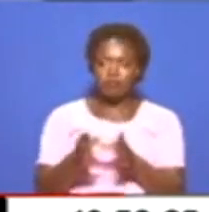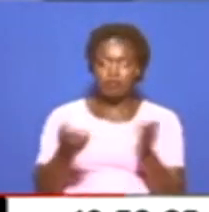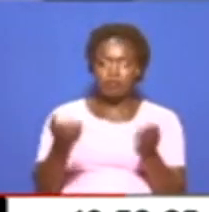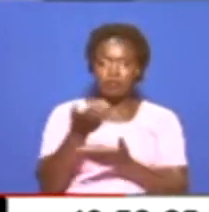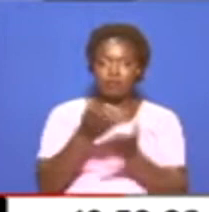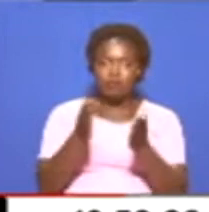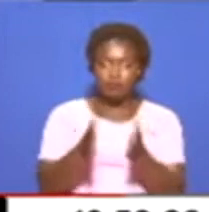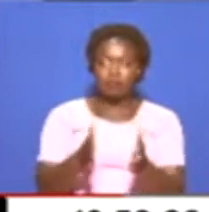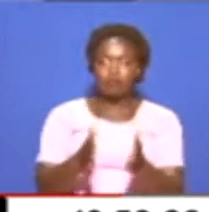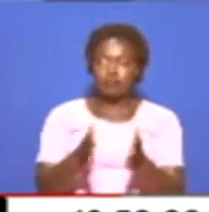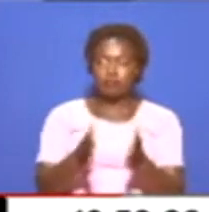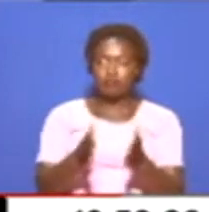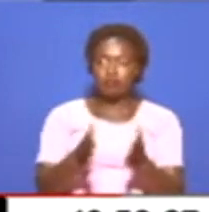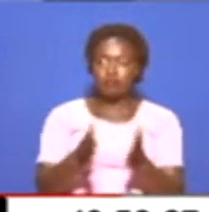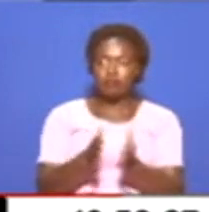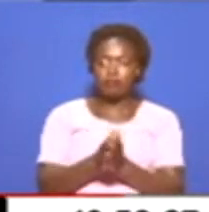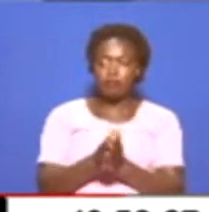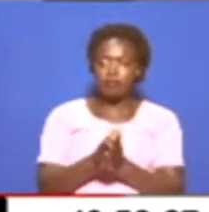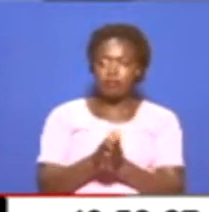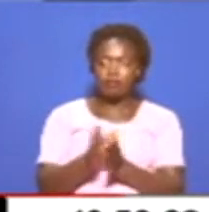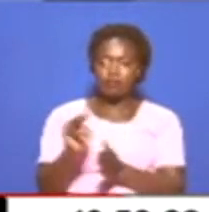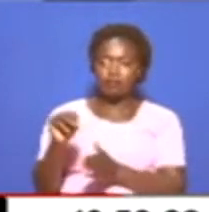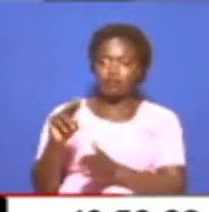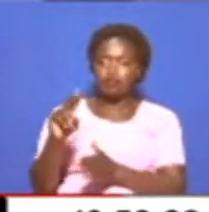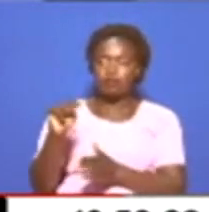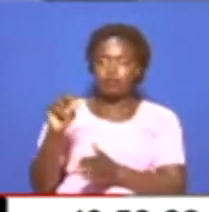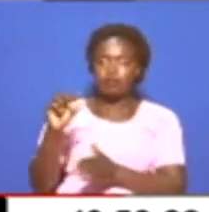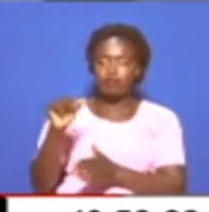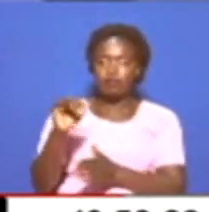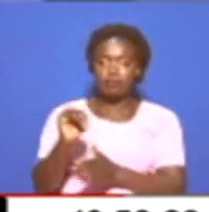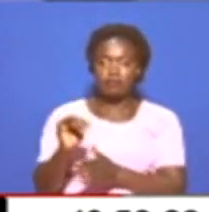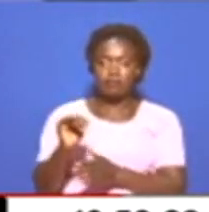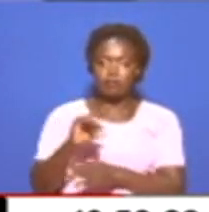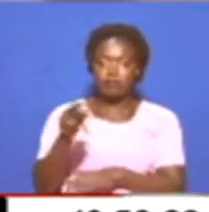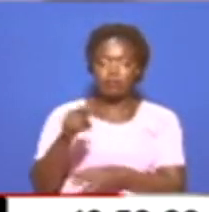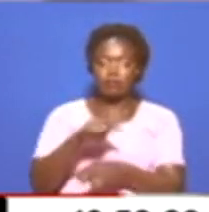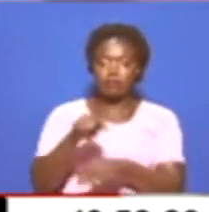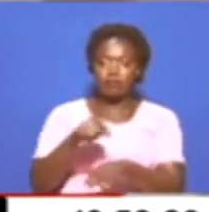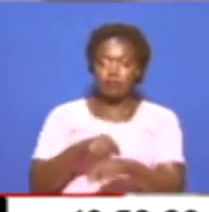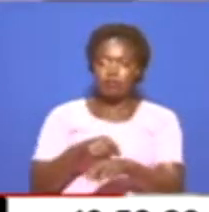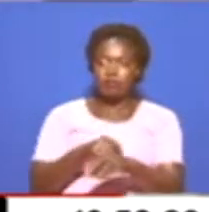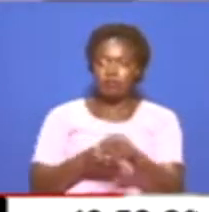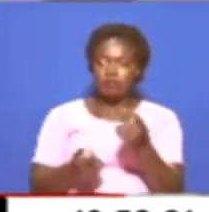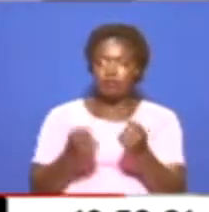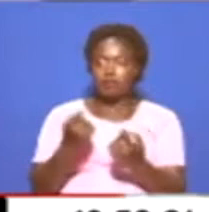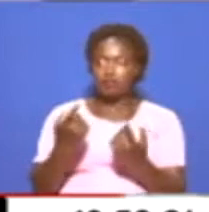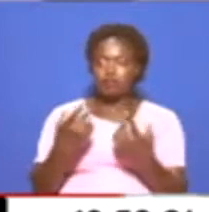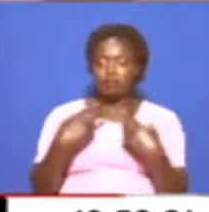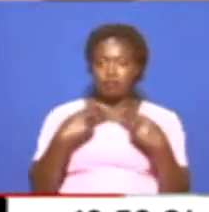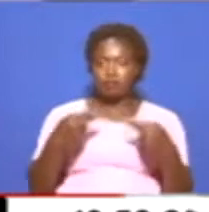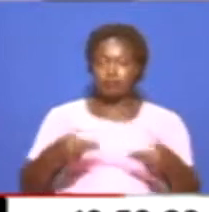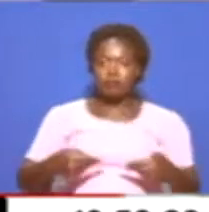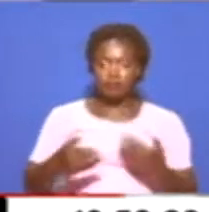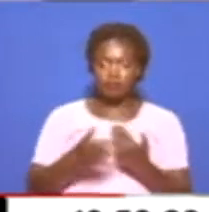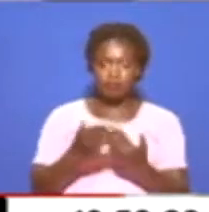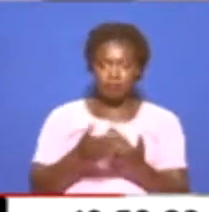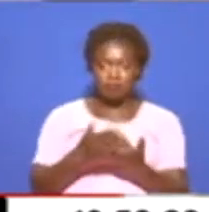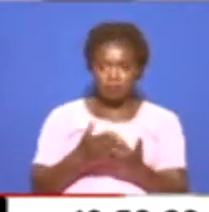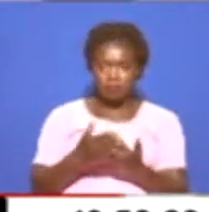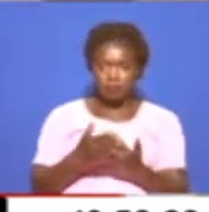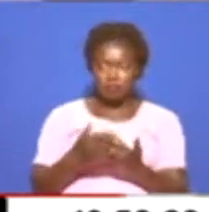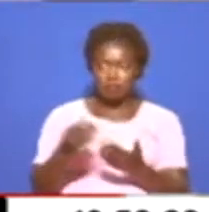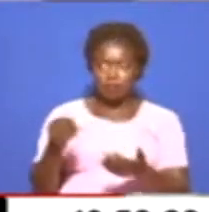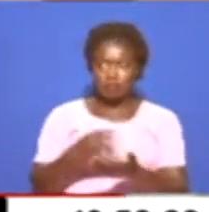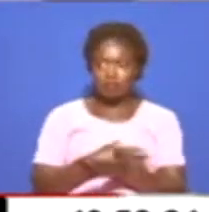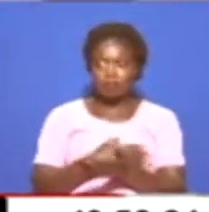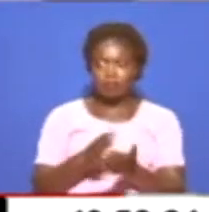who is Mike Mungai. Thank you so much for joining us. Of course, in the second hour, you're looking at about matters healthcare when it comes to matters cancer. And the